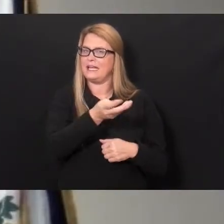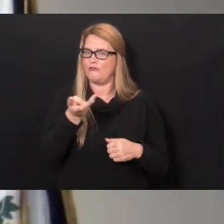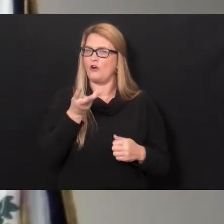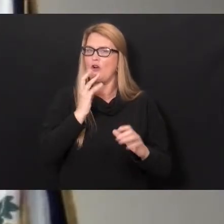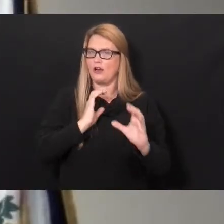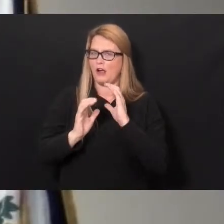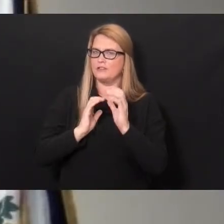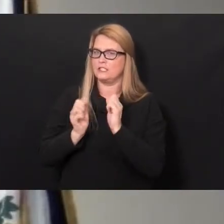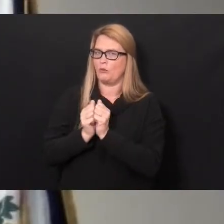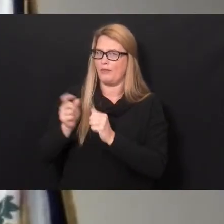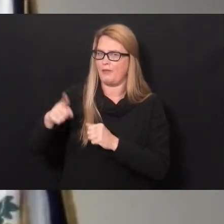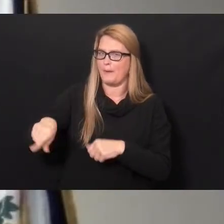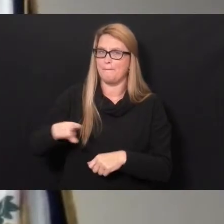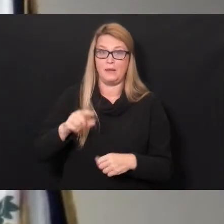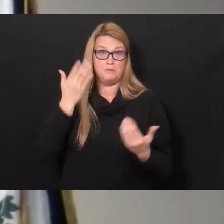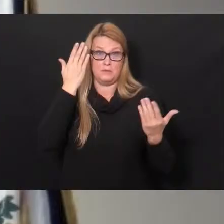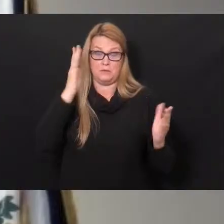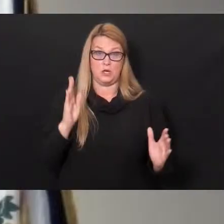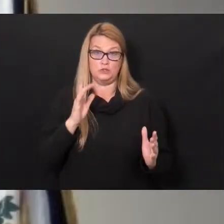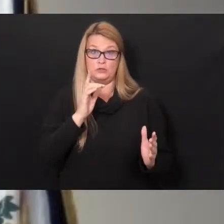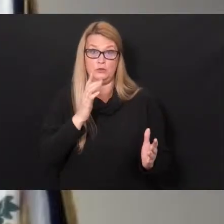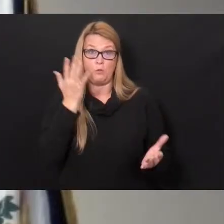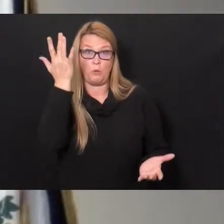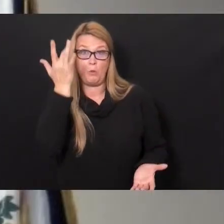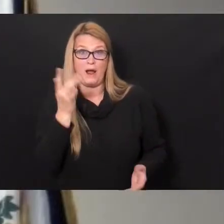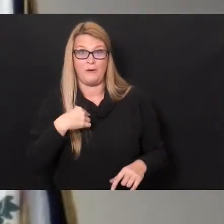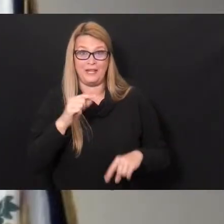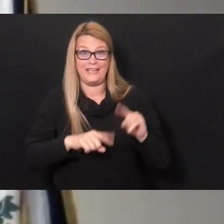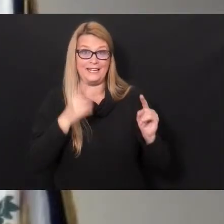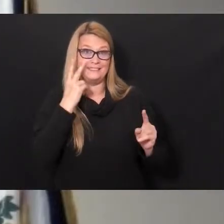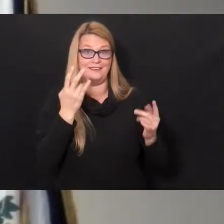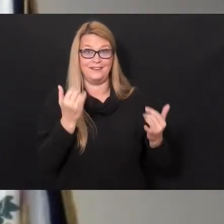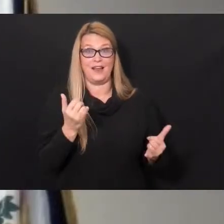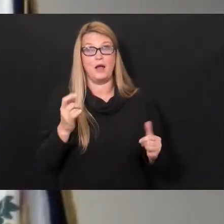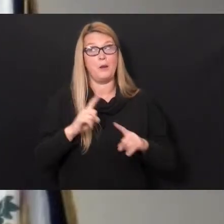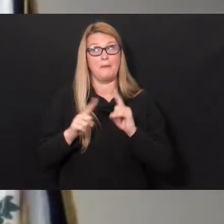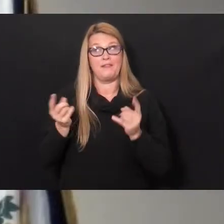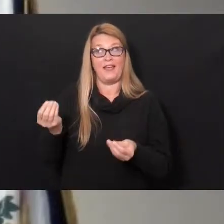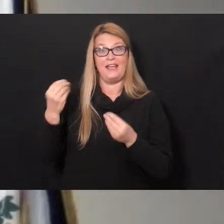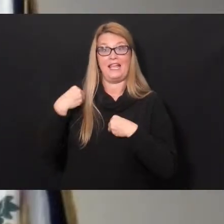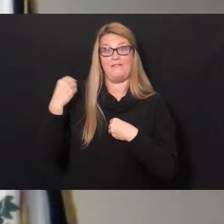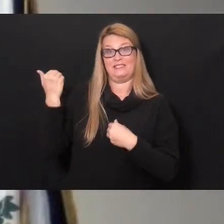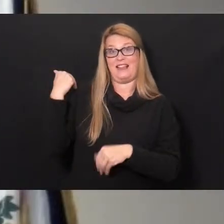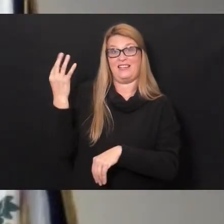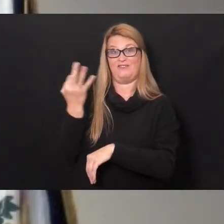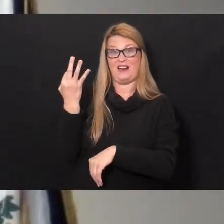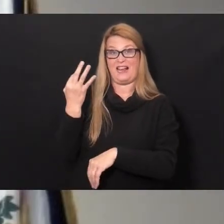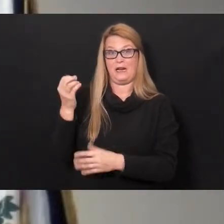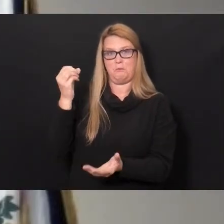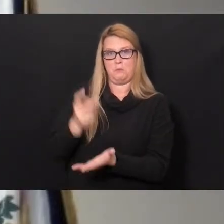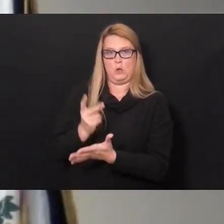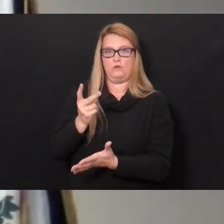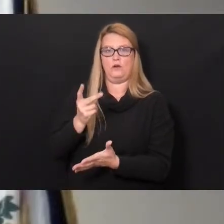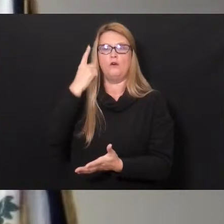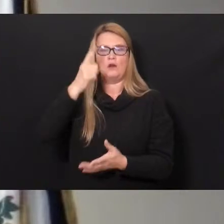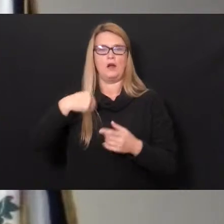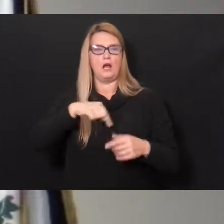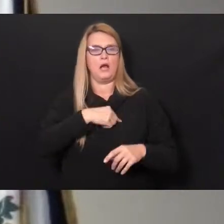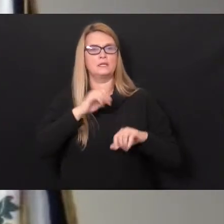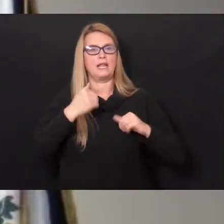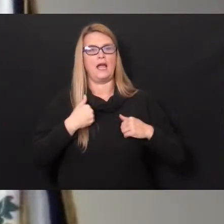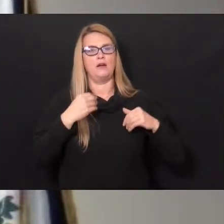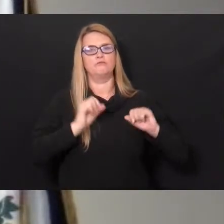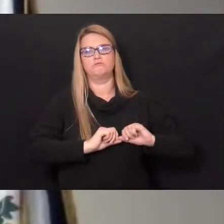conversations with them. Not sure why we weren't able to see that, but they have given us the okay Friday to do that. So we're looking forward to having information